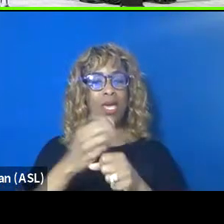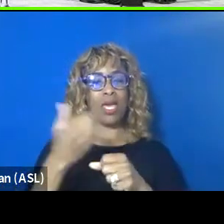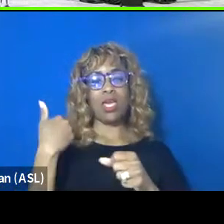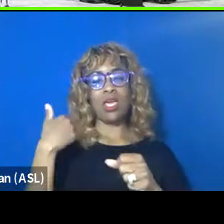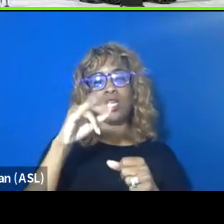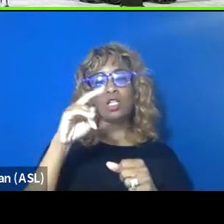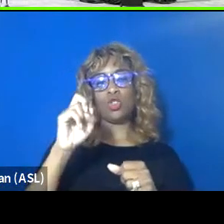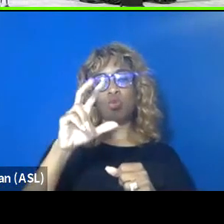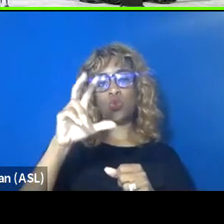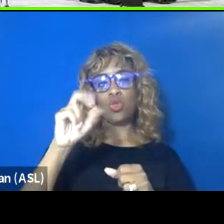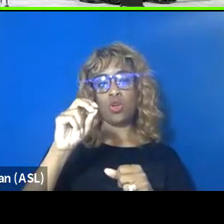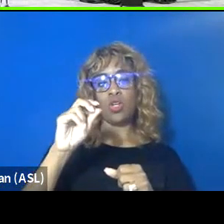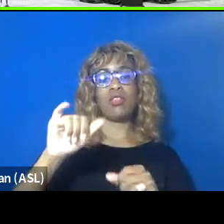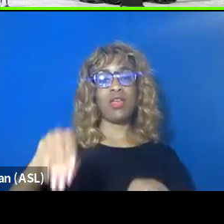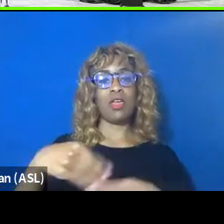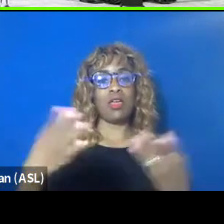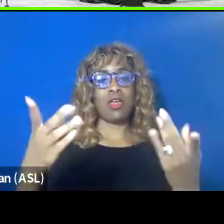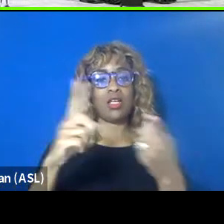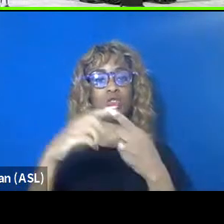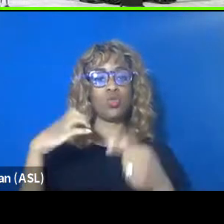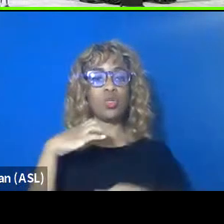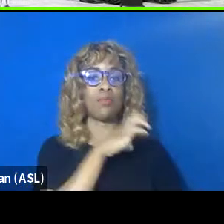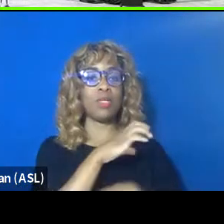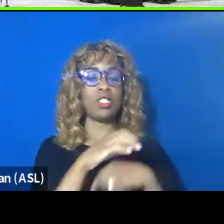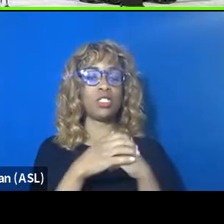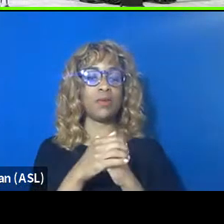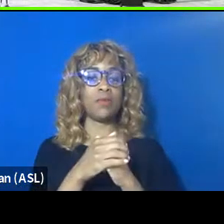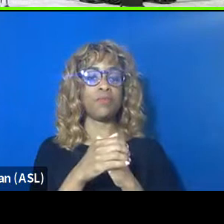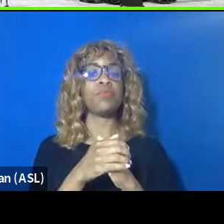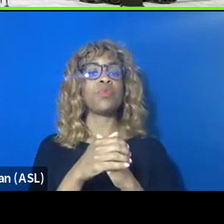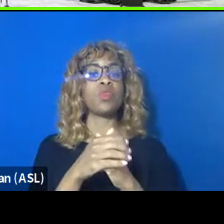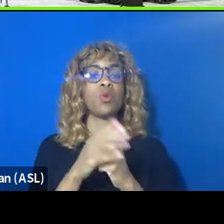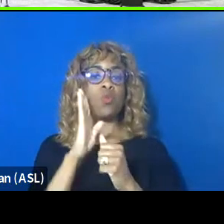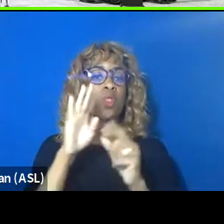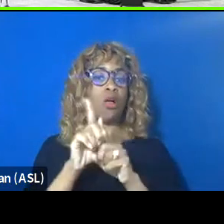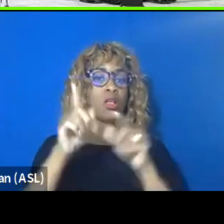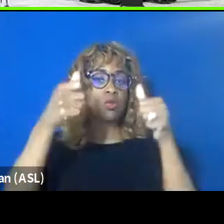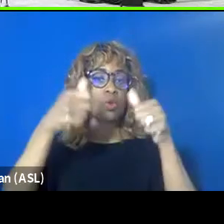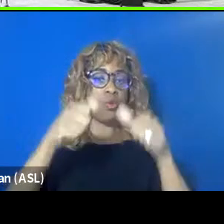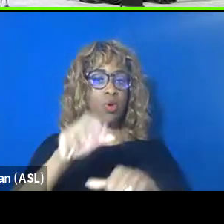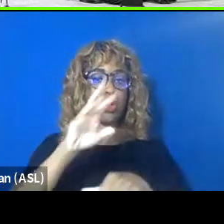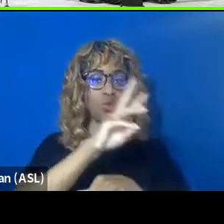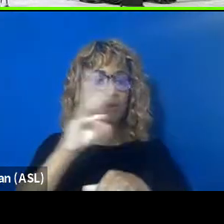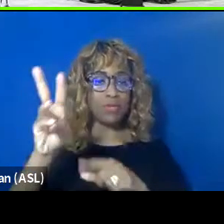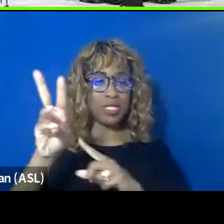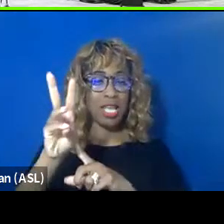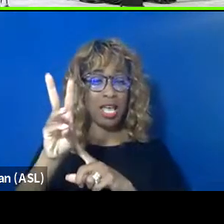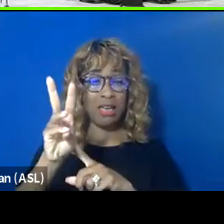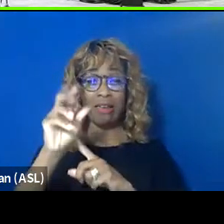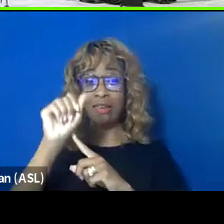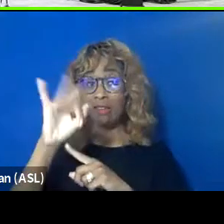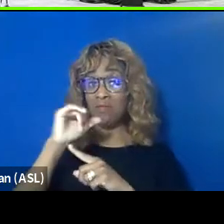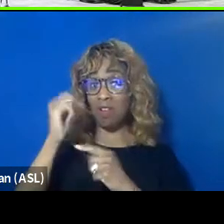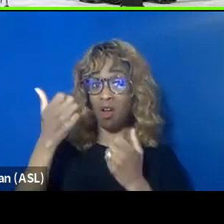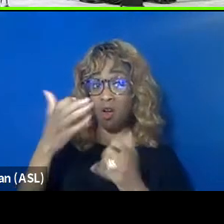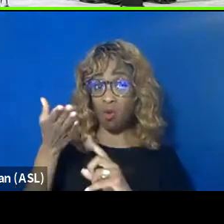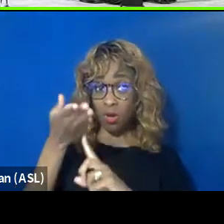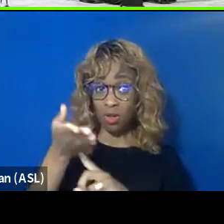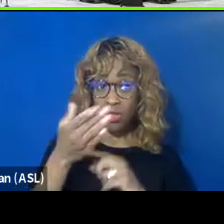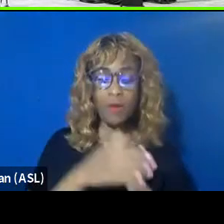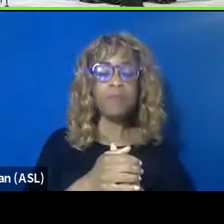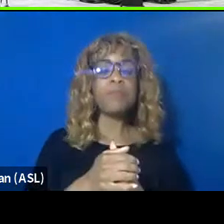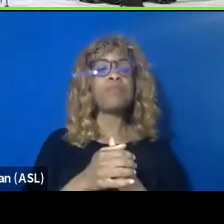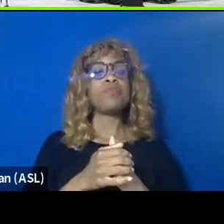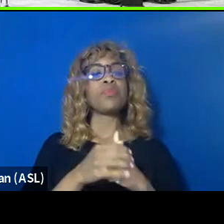30th were provided to the commission. They will also be posted on our website if they're not already posted.